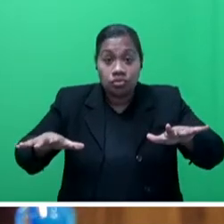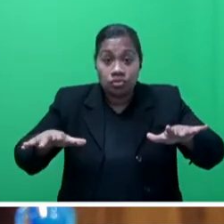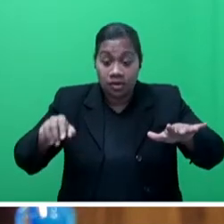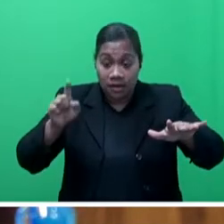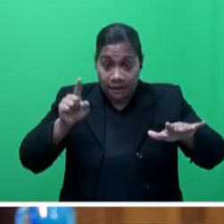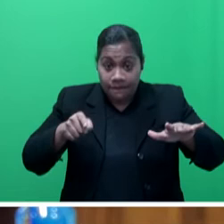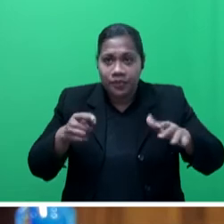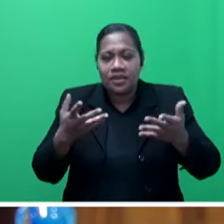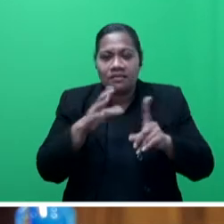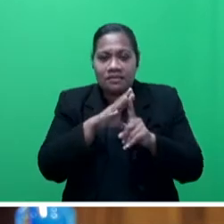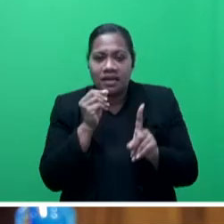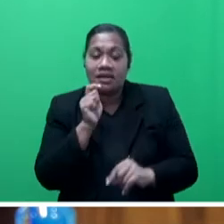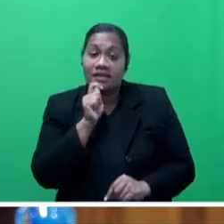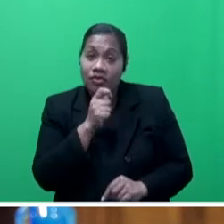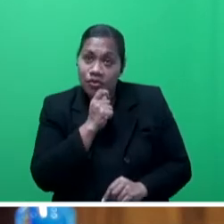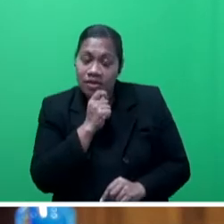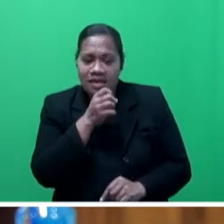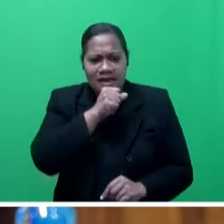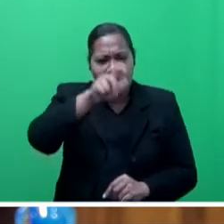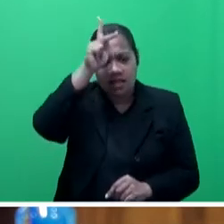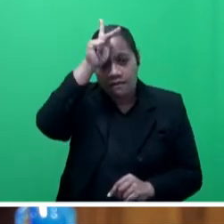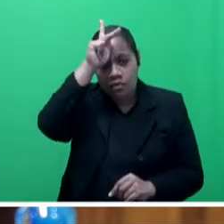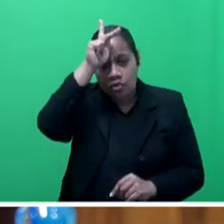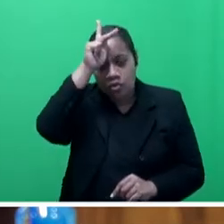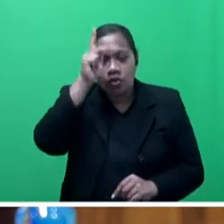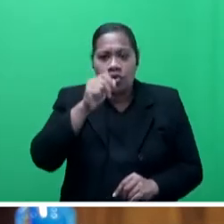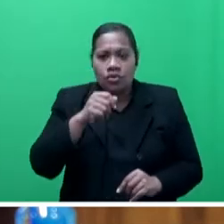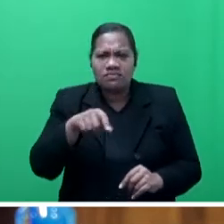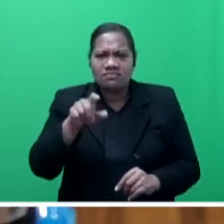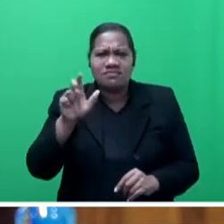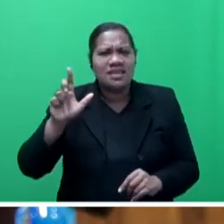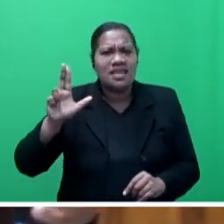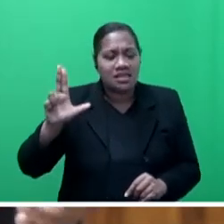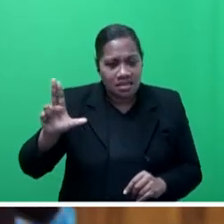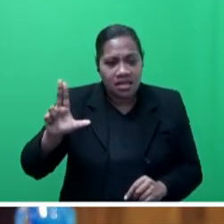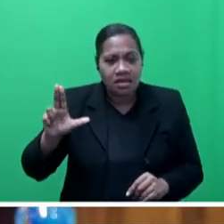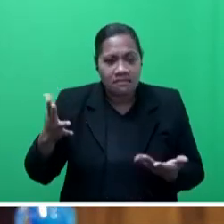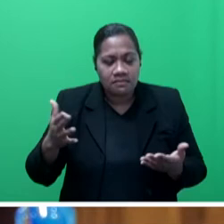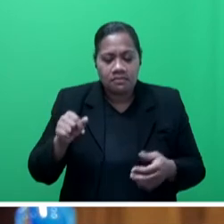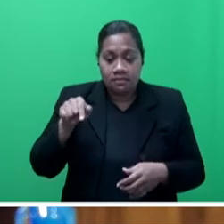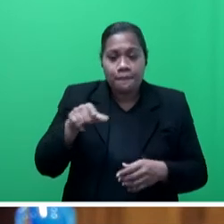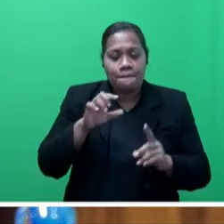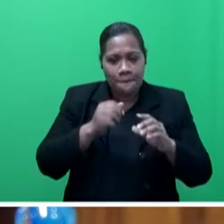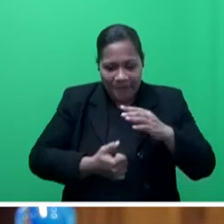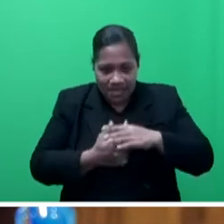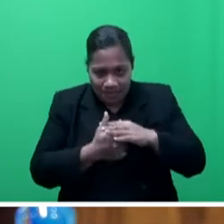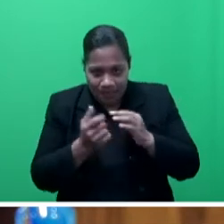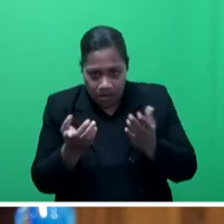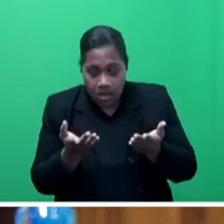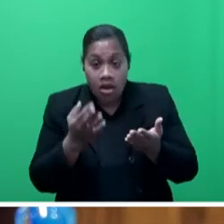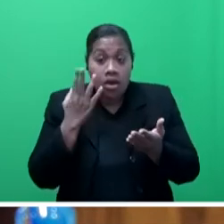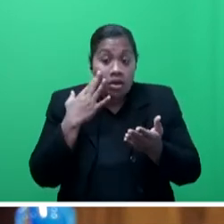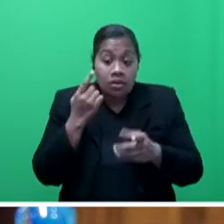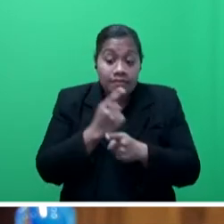in Tavuni, in Kandavu, in Didia, then it's accessible. When you talk about